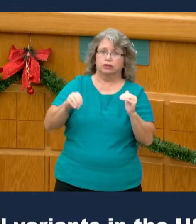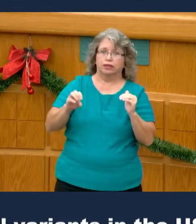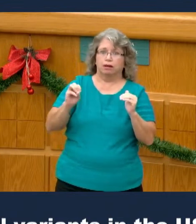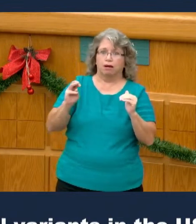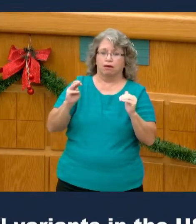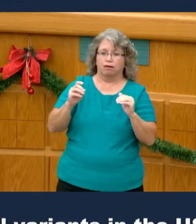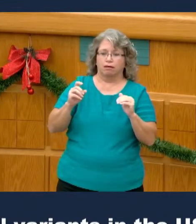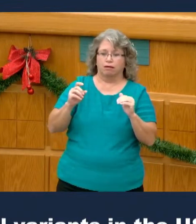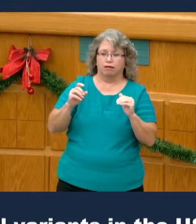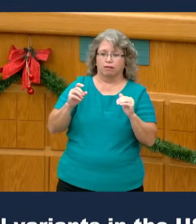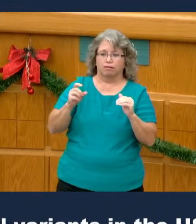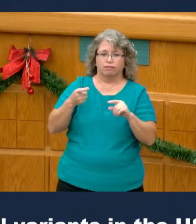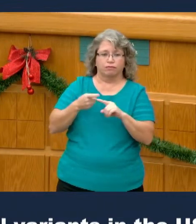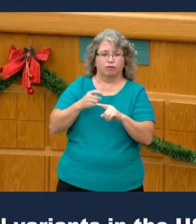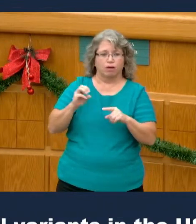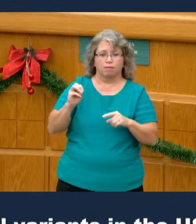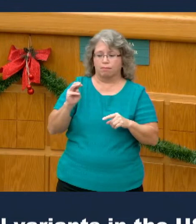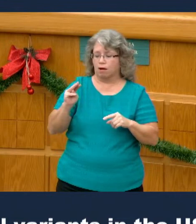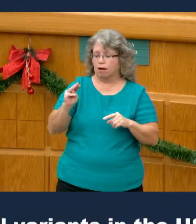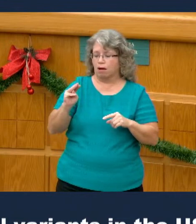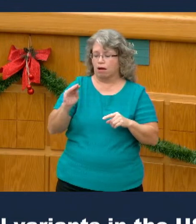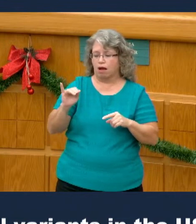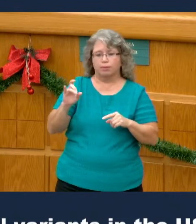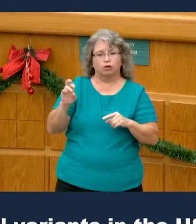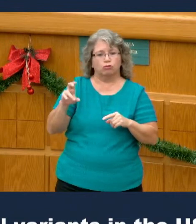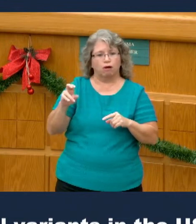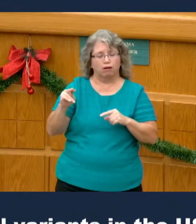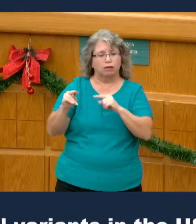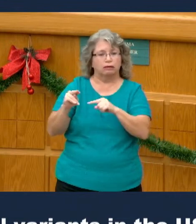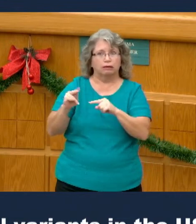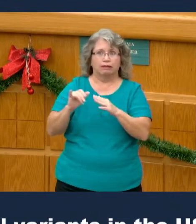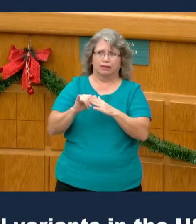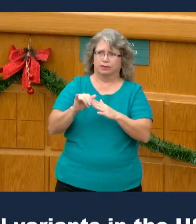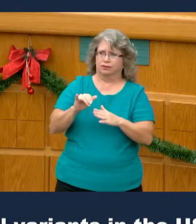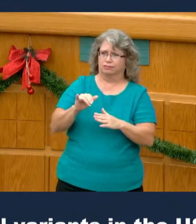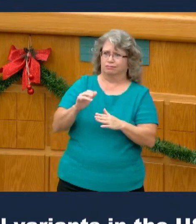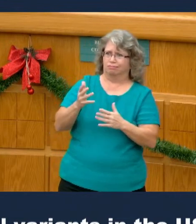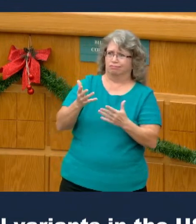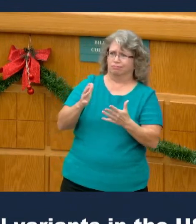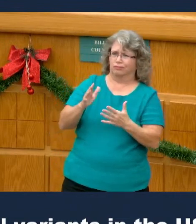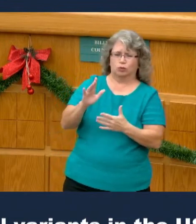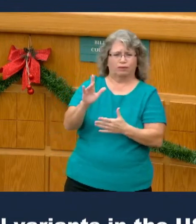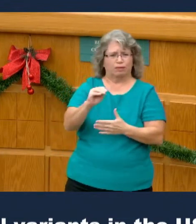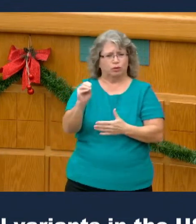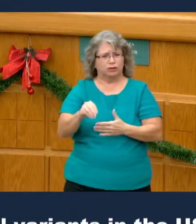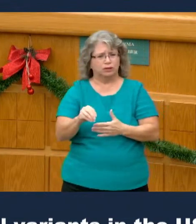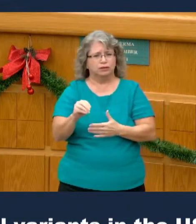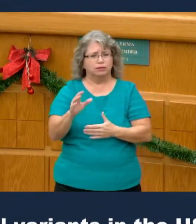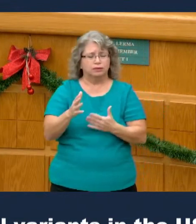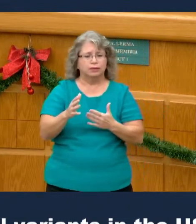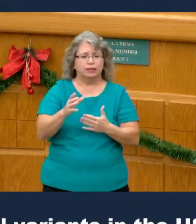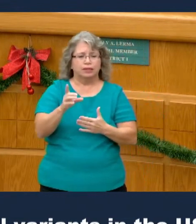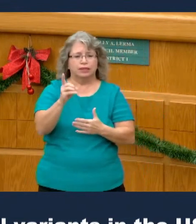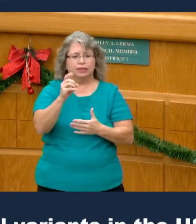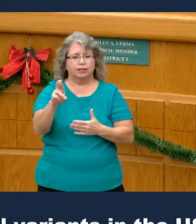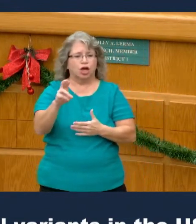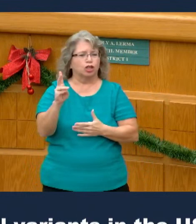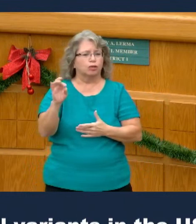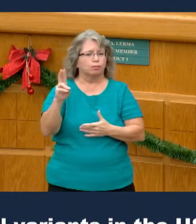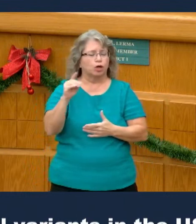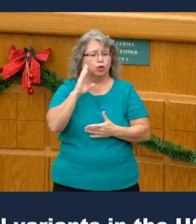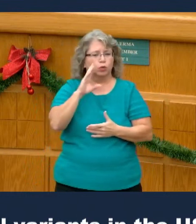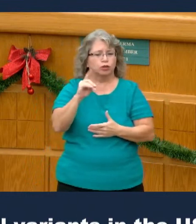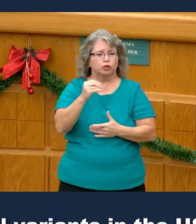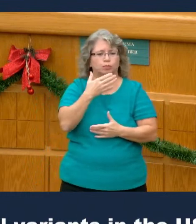almost 25% or more. So again, these are type of statistics, and Dr. Burr will do a better job at